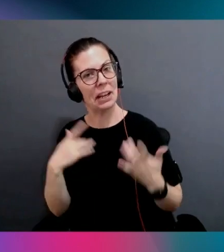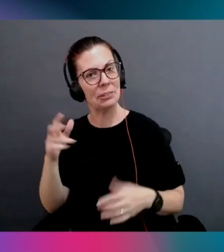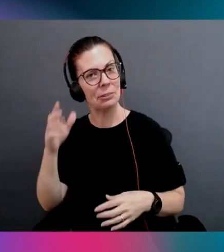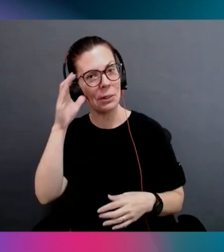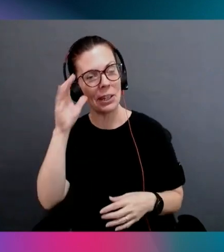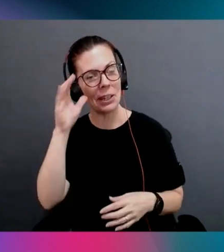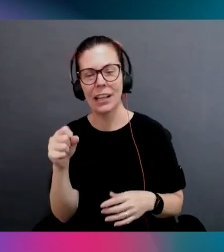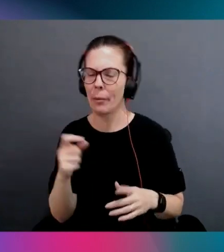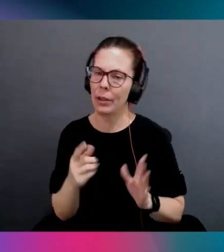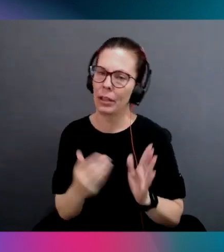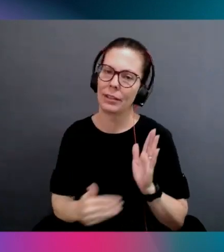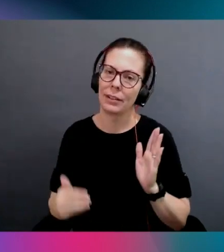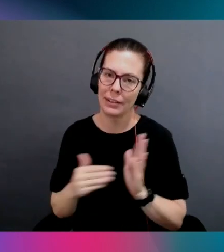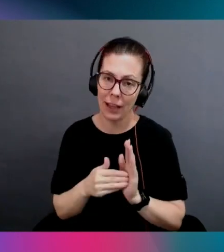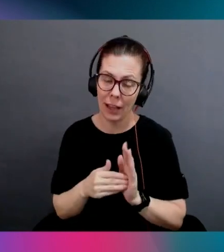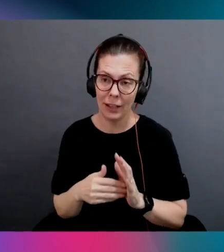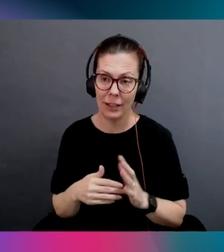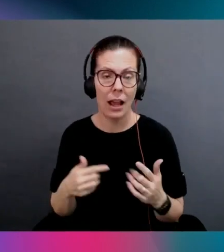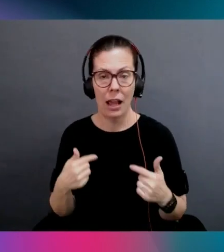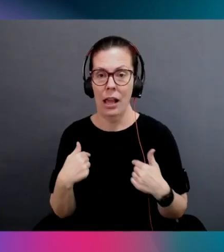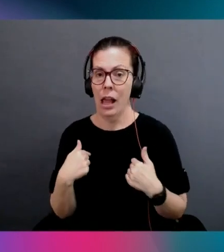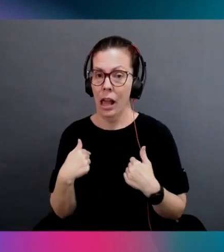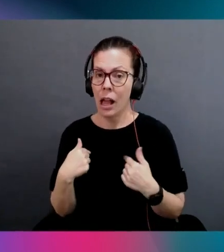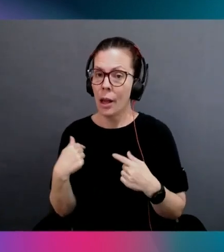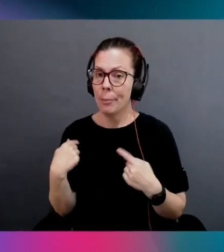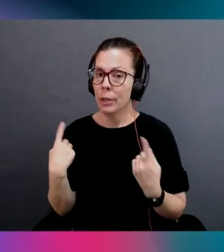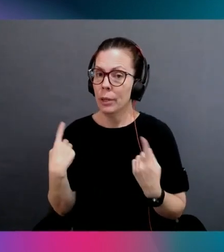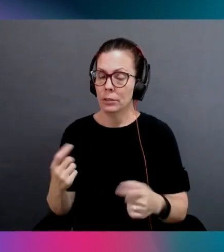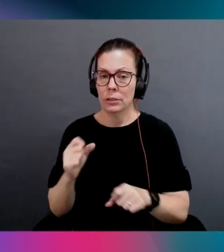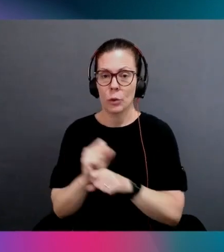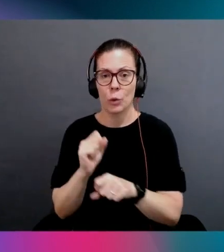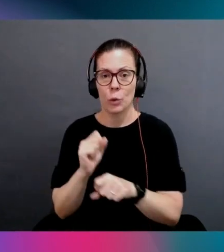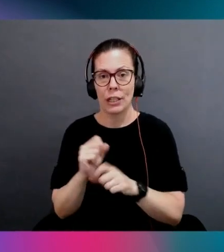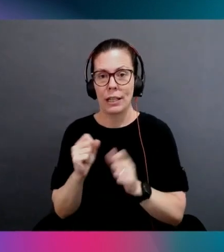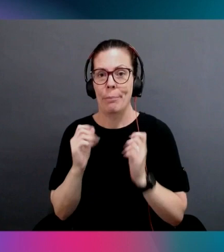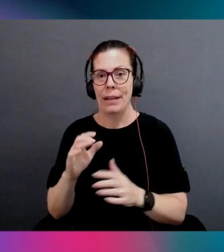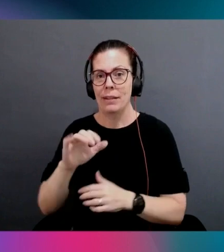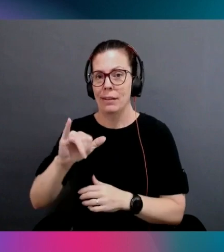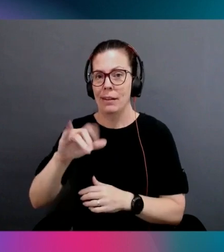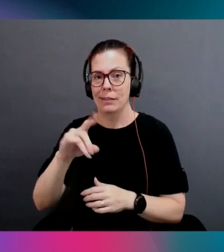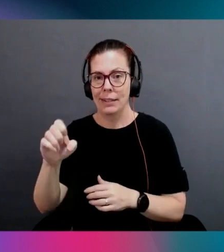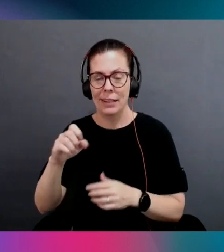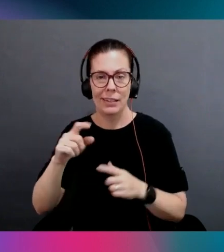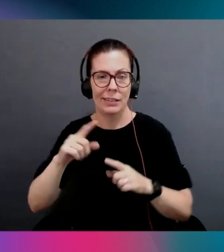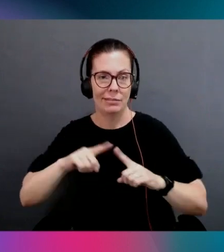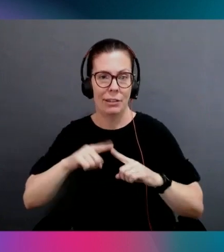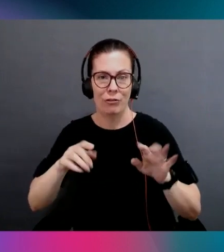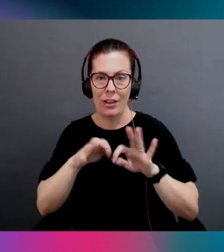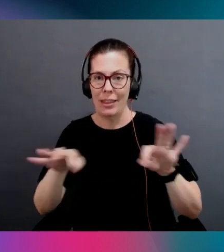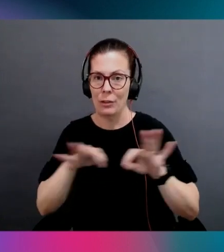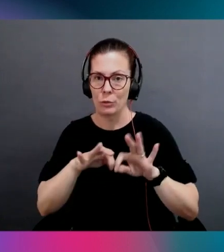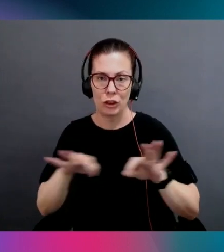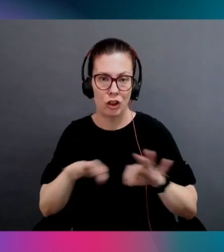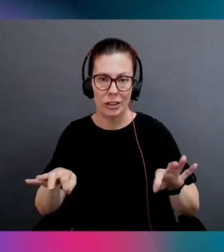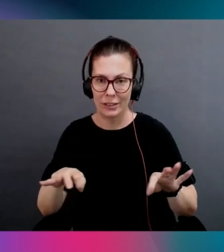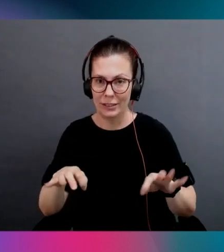Again, I've been working in many IDEs over the years, many different languages. I've